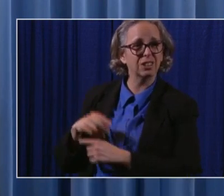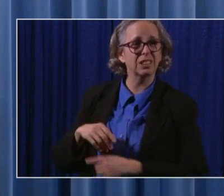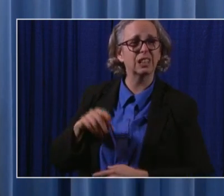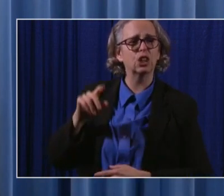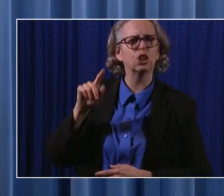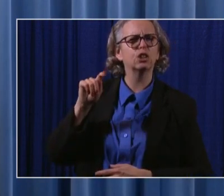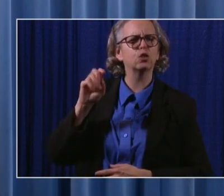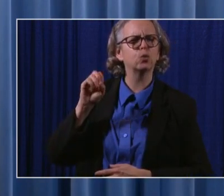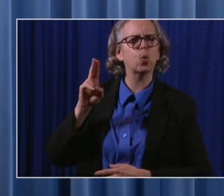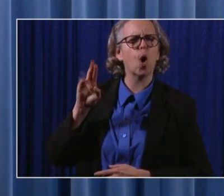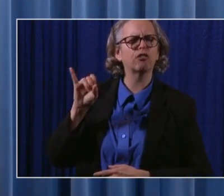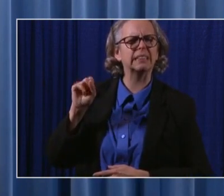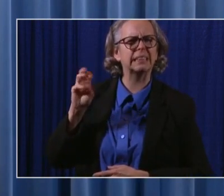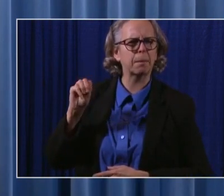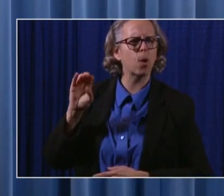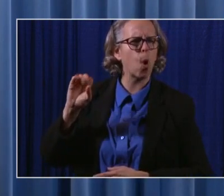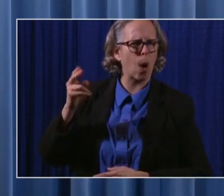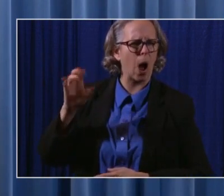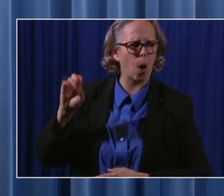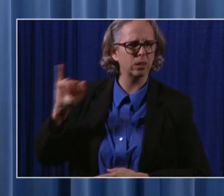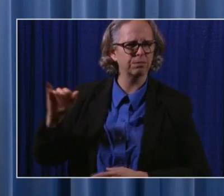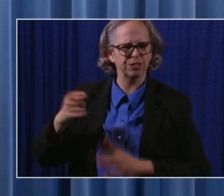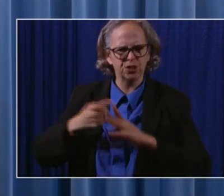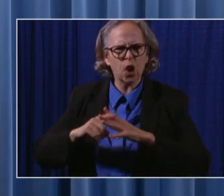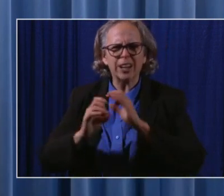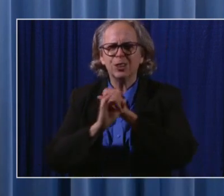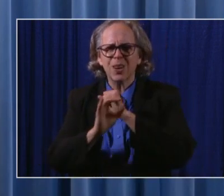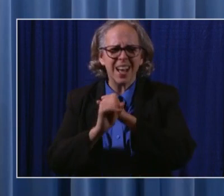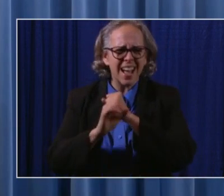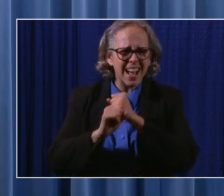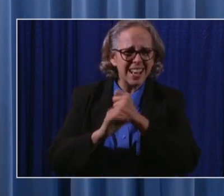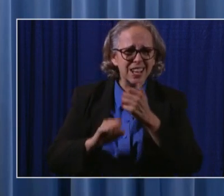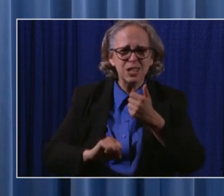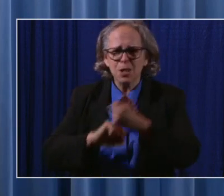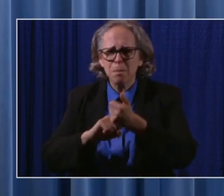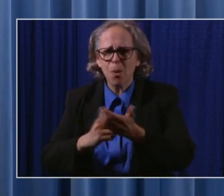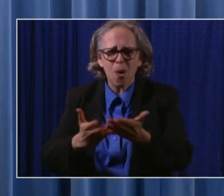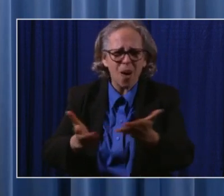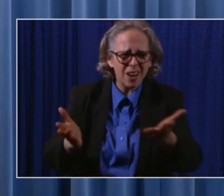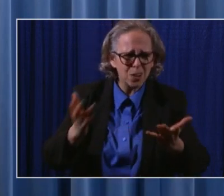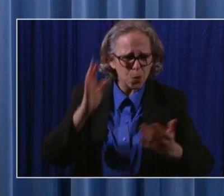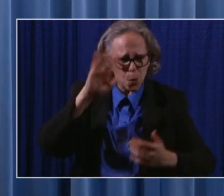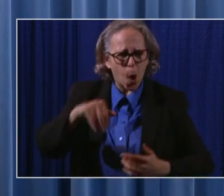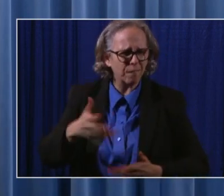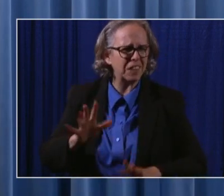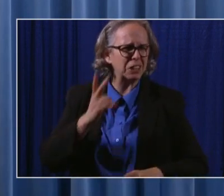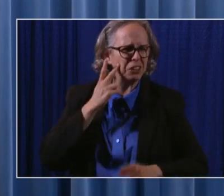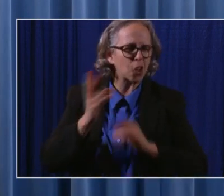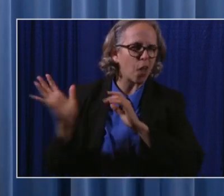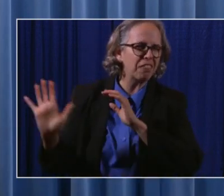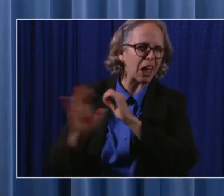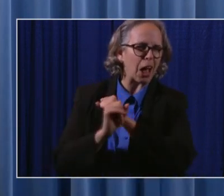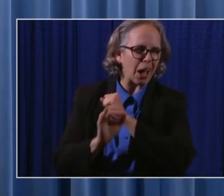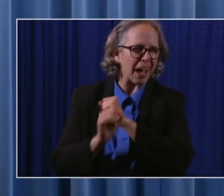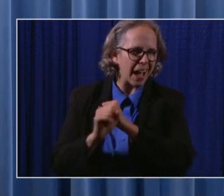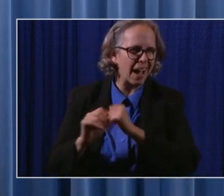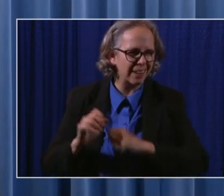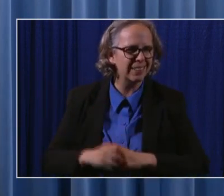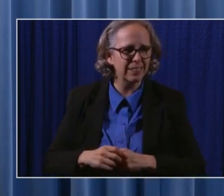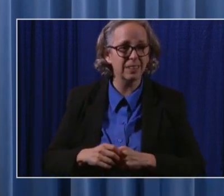these unprecedented times. I know you've seen a lot of these ads up, along with the website